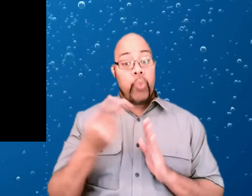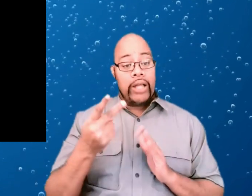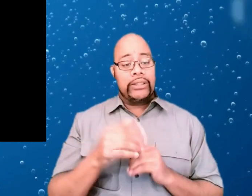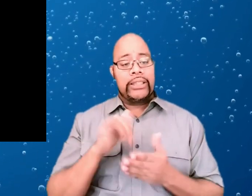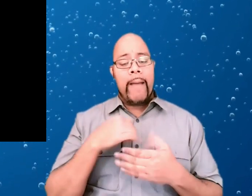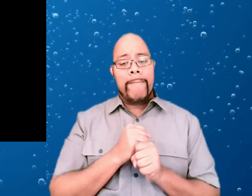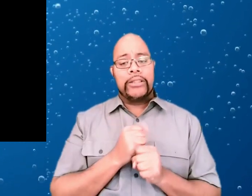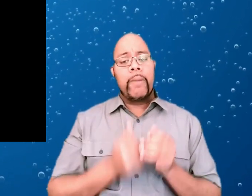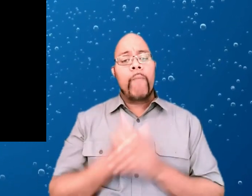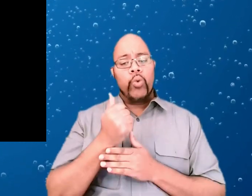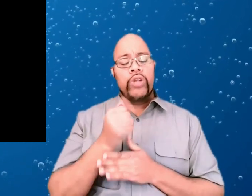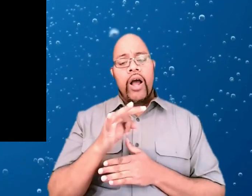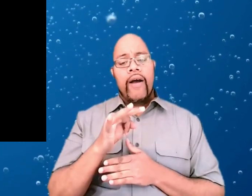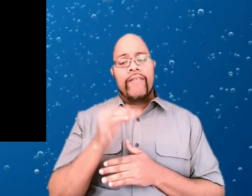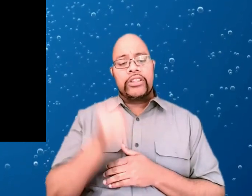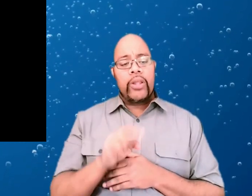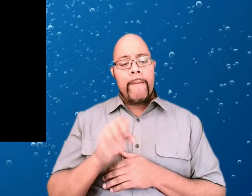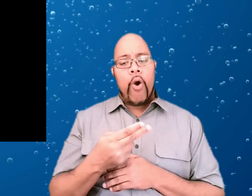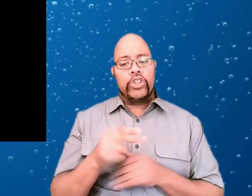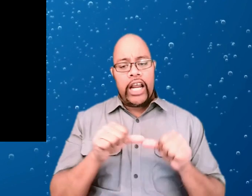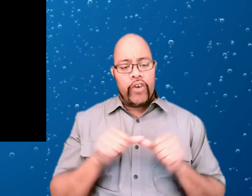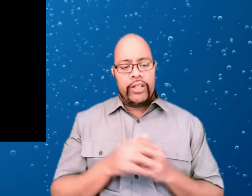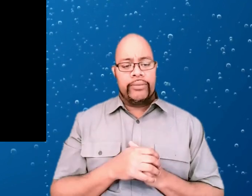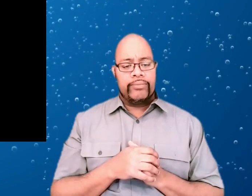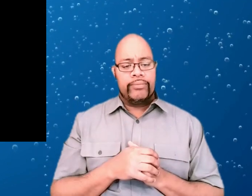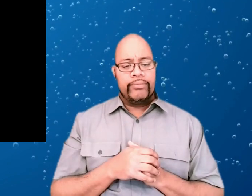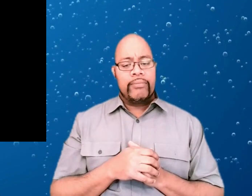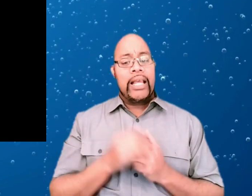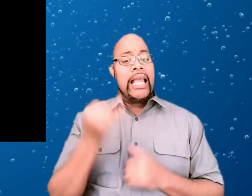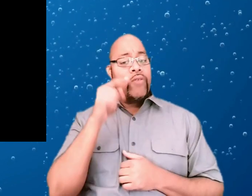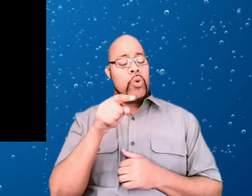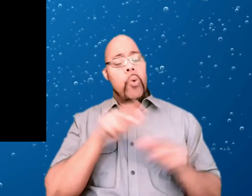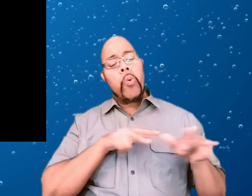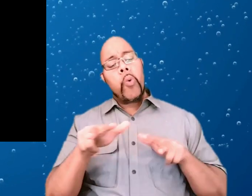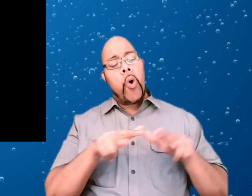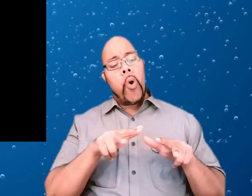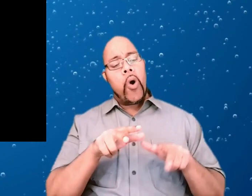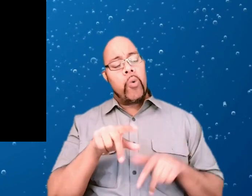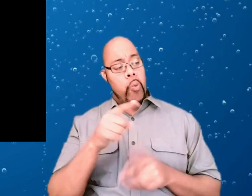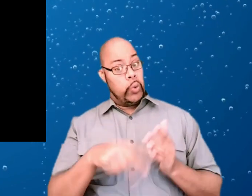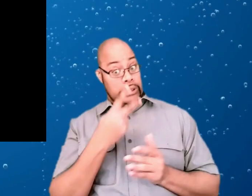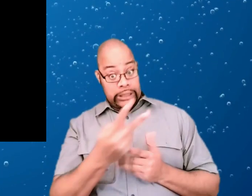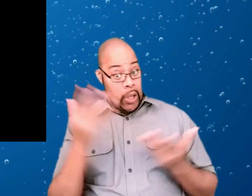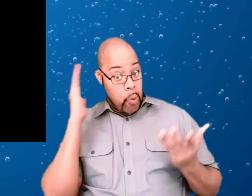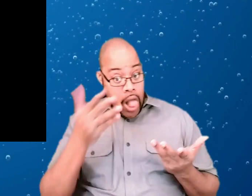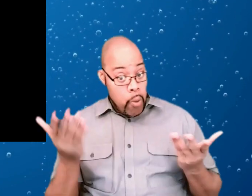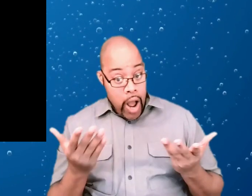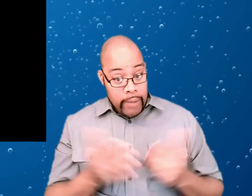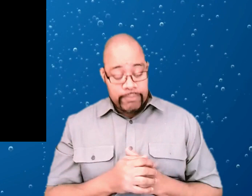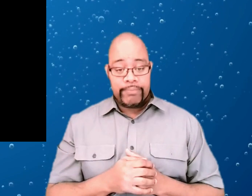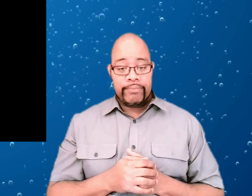twice daily, it makes up the majority of the southern marshlands. Now let's say you're walking along the salt marsh. What is it that you're going to